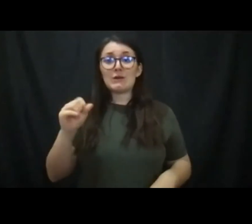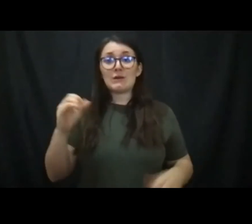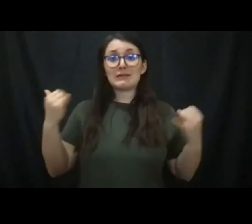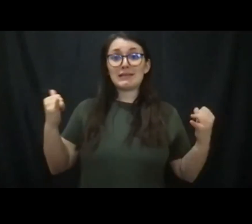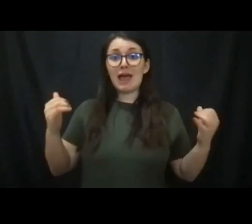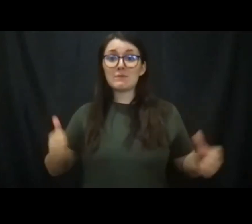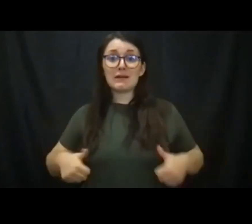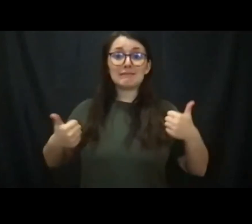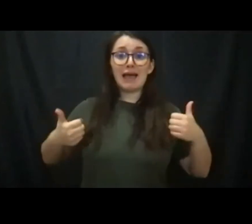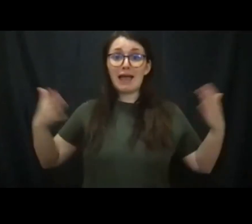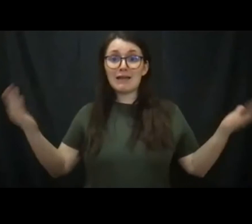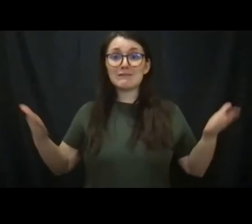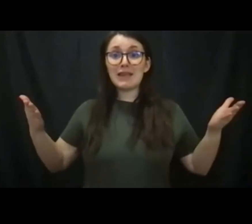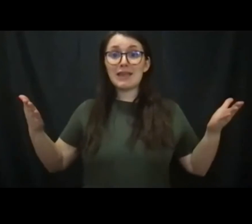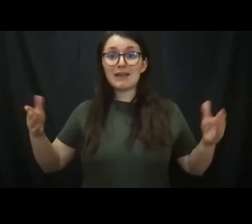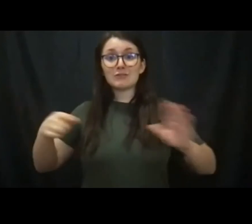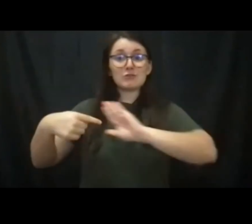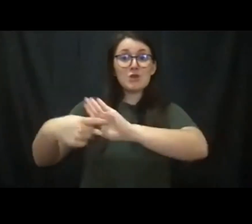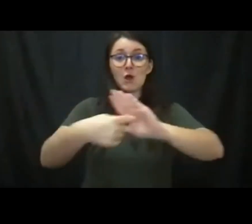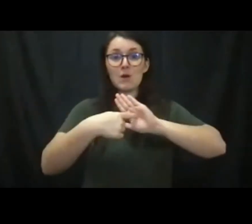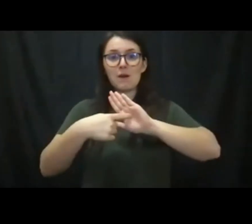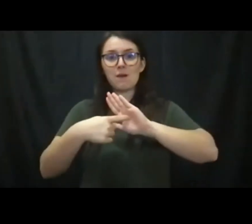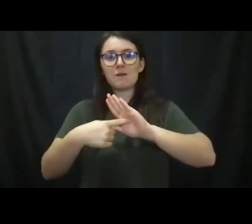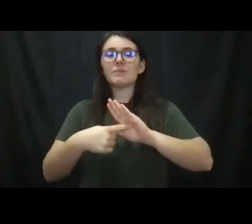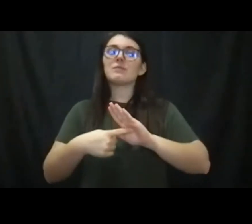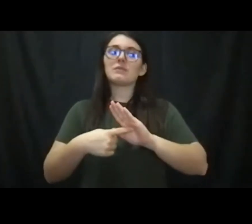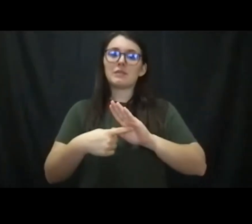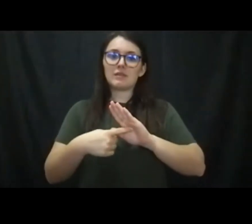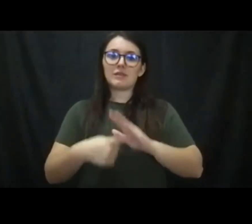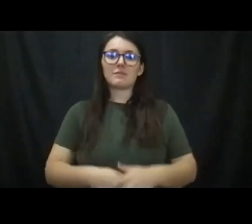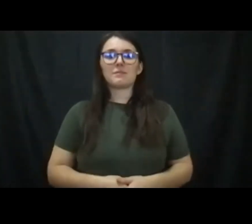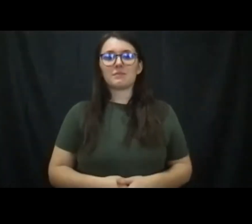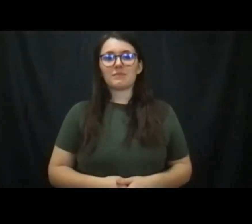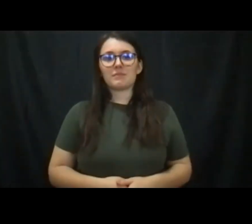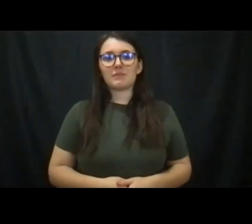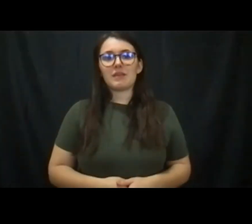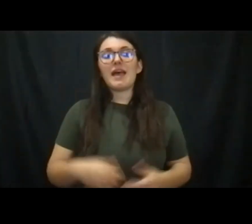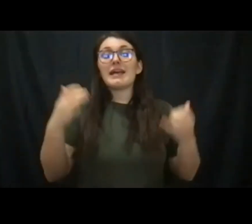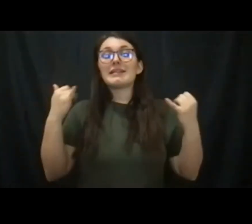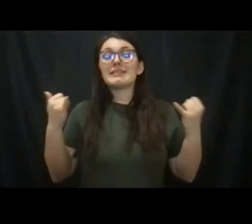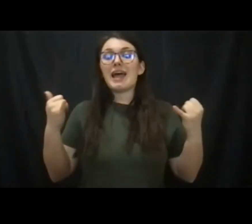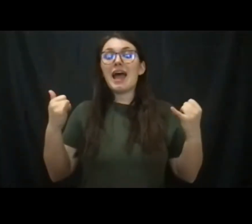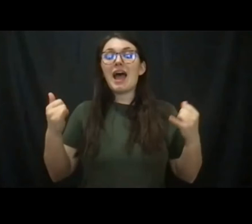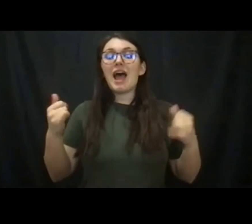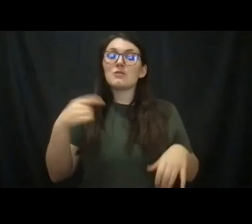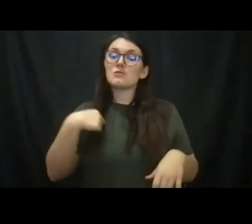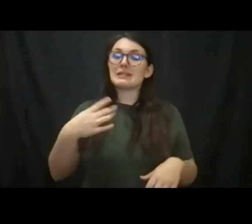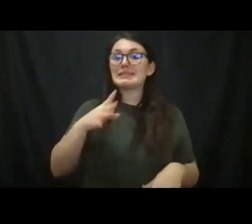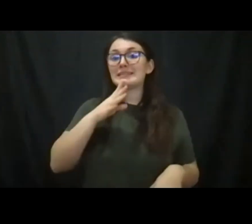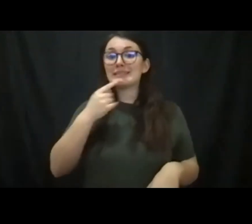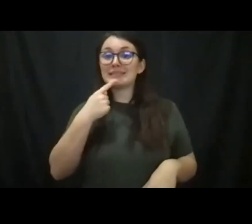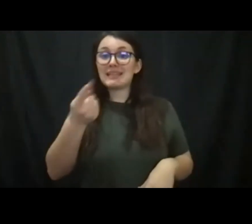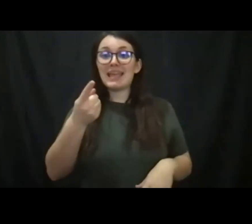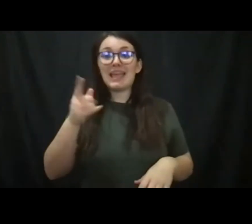was fabulous. Great. Yeah, let me do one quick shout out because I know my family's watching in the Midwest in North Dakota and Minnesota.